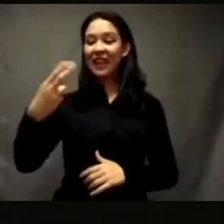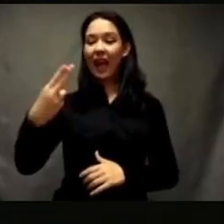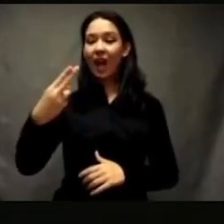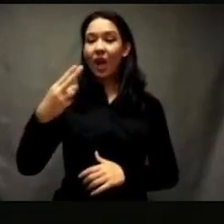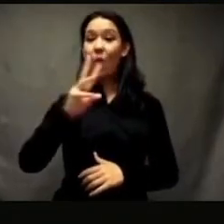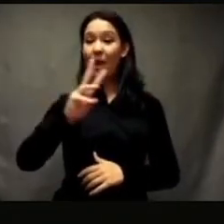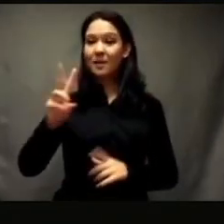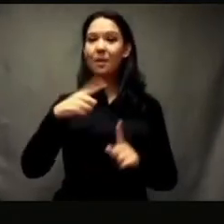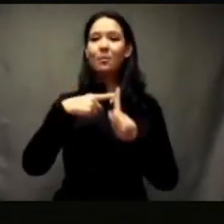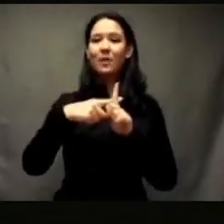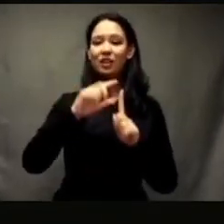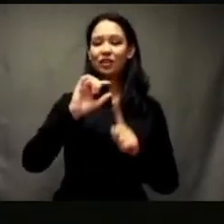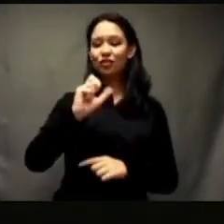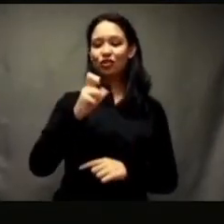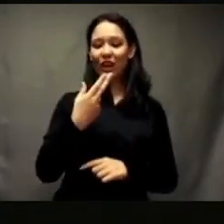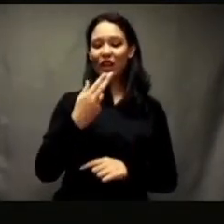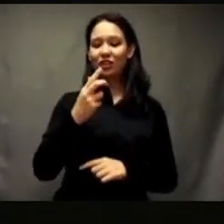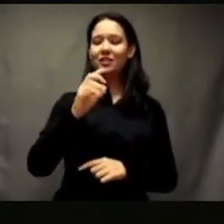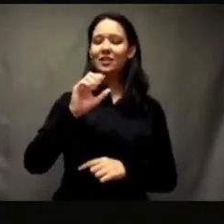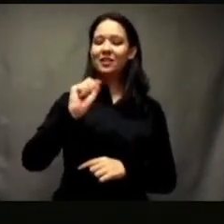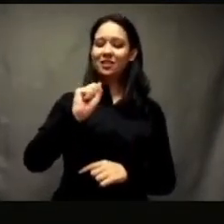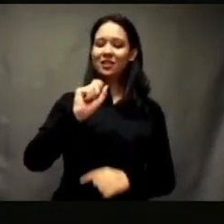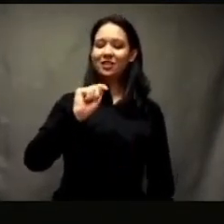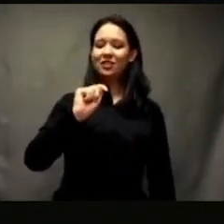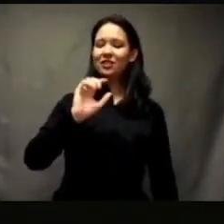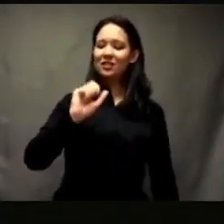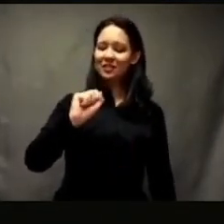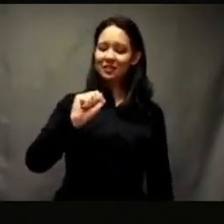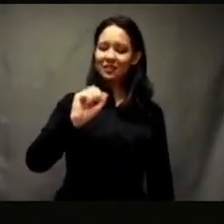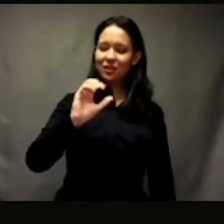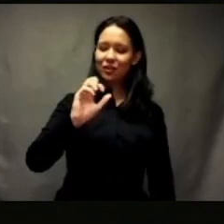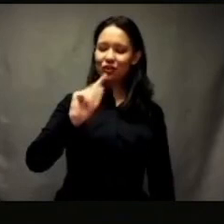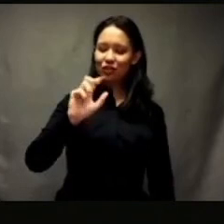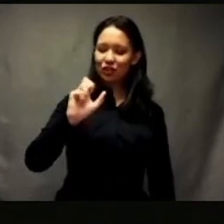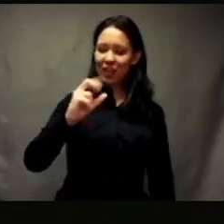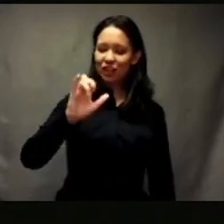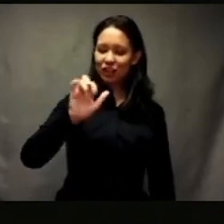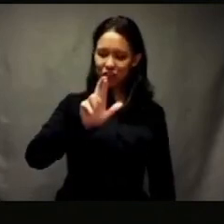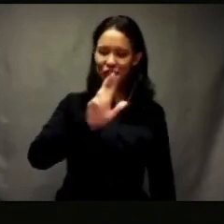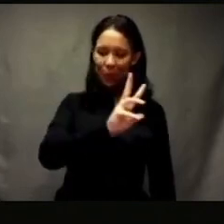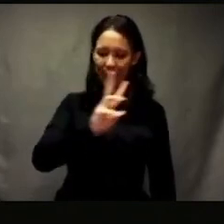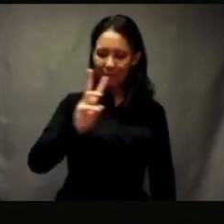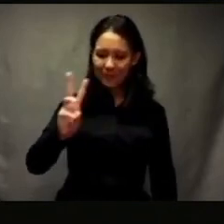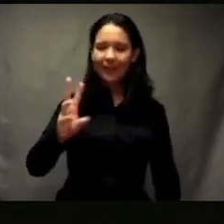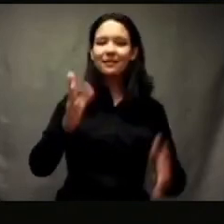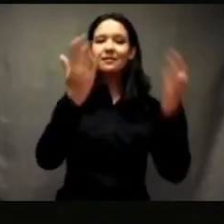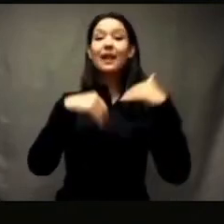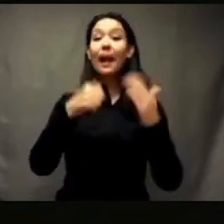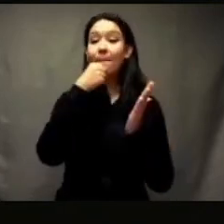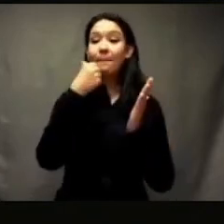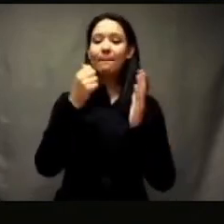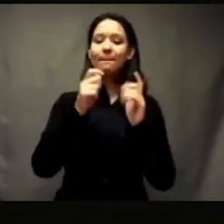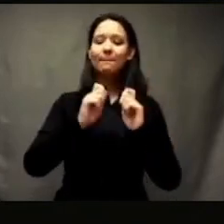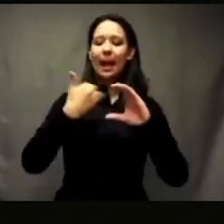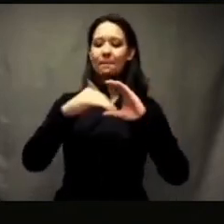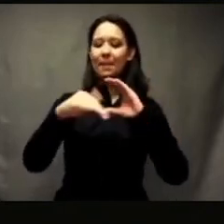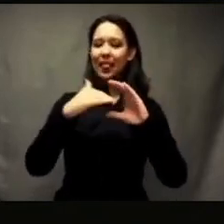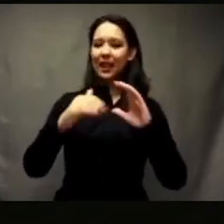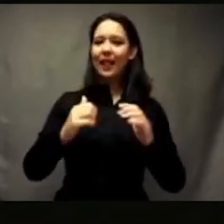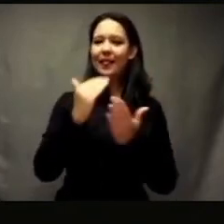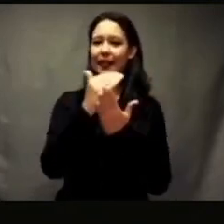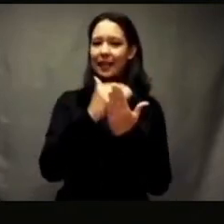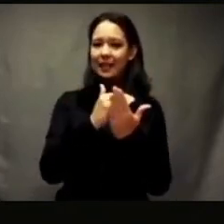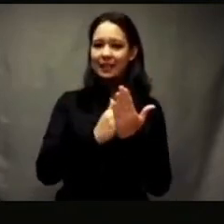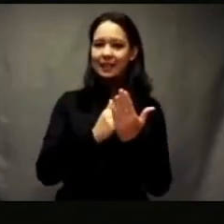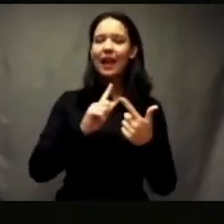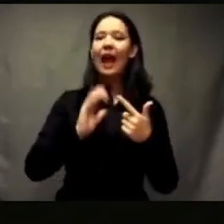ScratchJr website. We have our two mailing lists, DevTech and ScratchJr, our Twitters, as Tess mentioned.